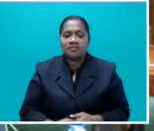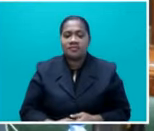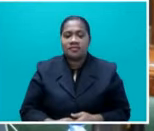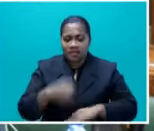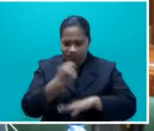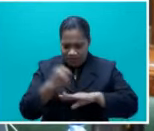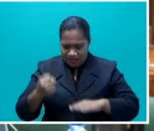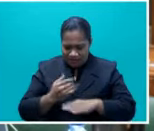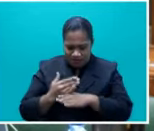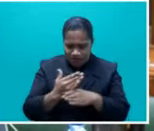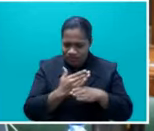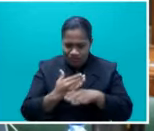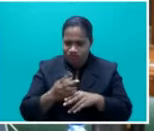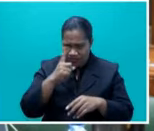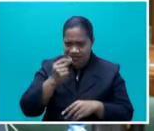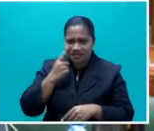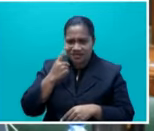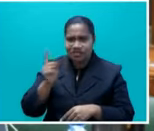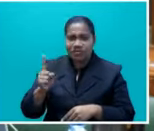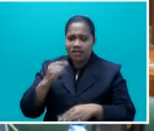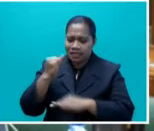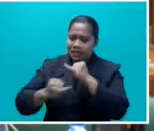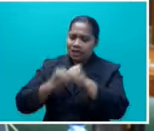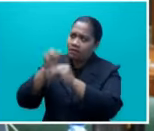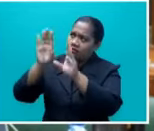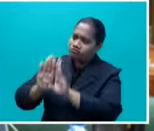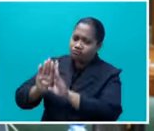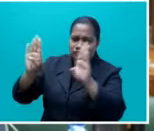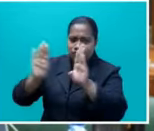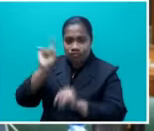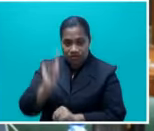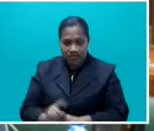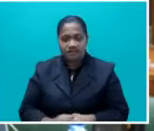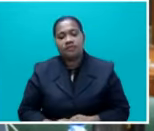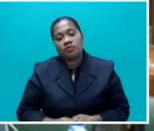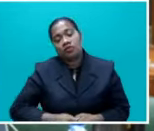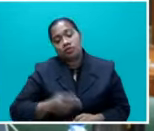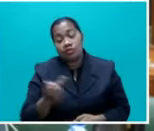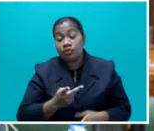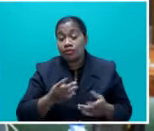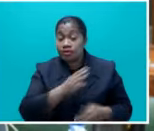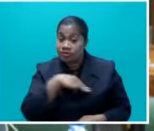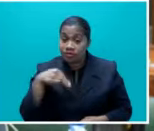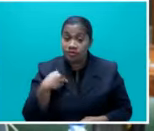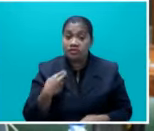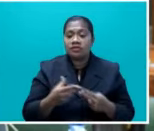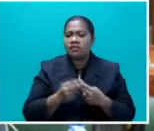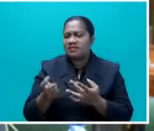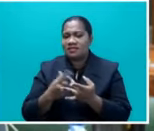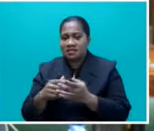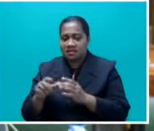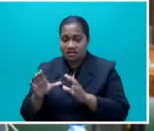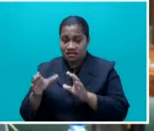the international border reopening today. Madam Speaker, both my ministries, together with respective line agencies,